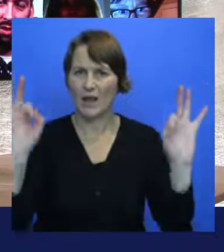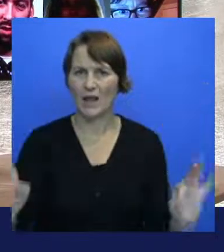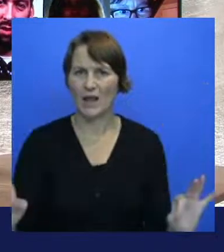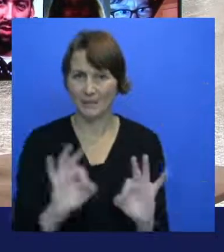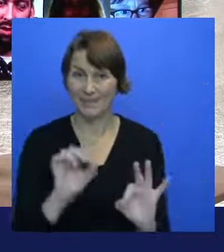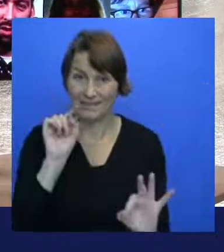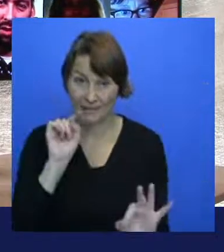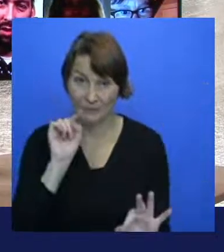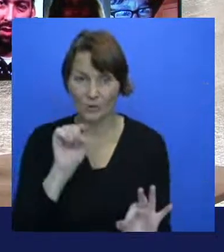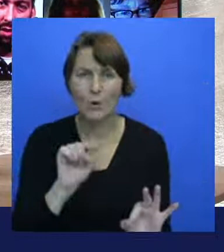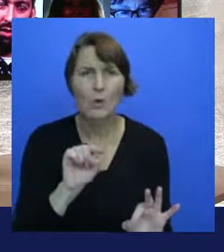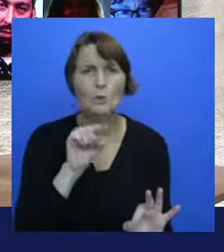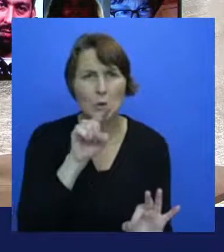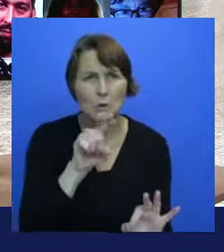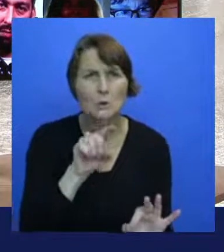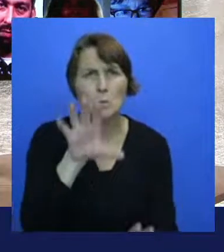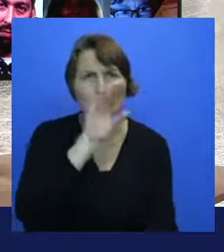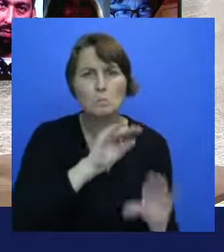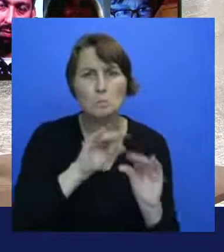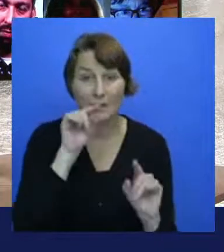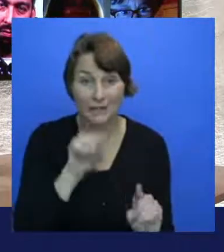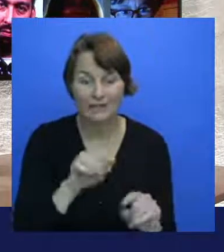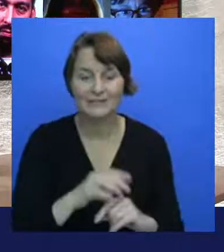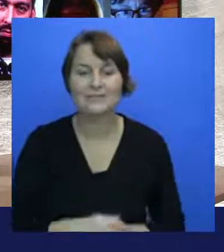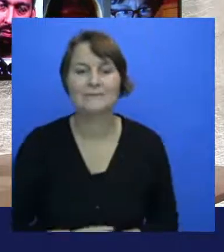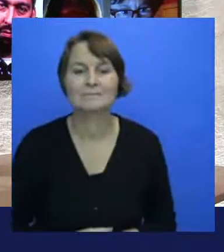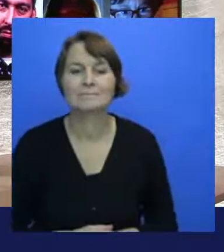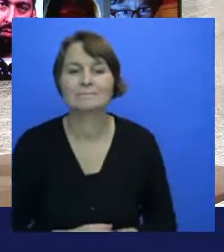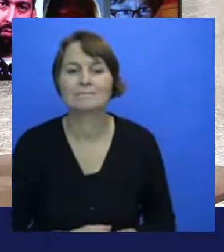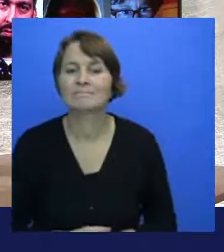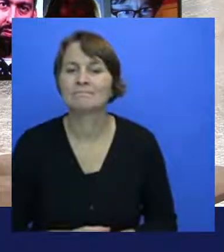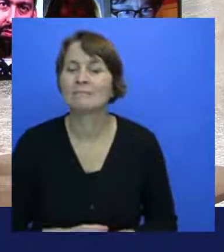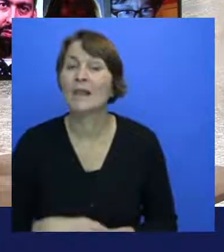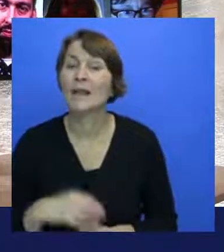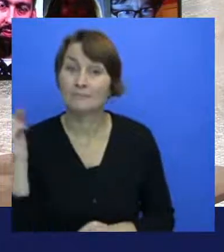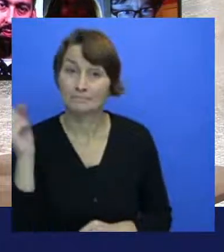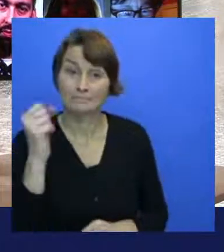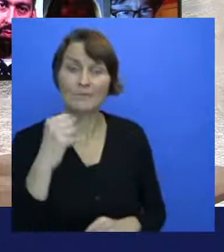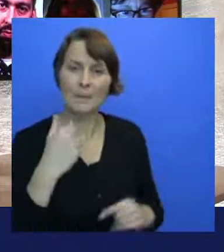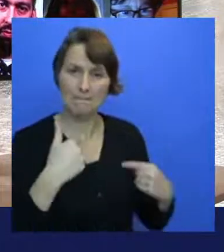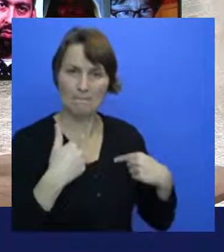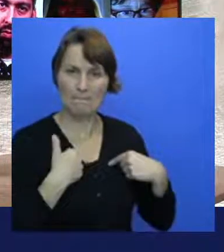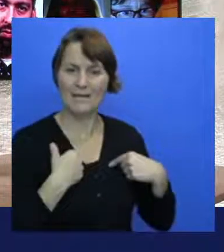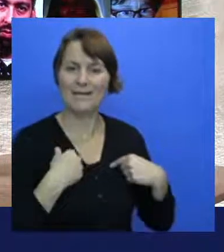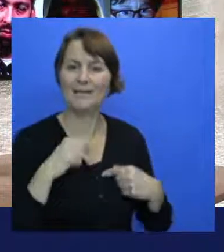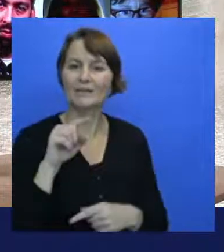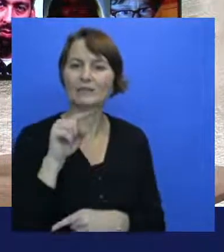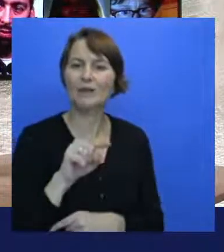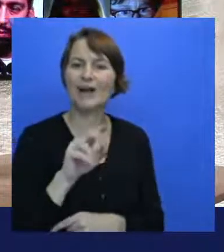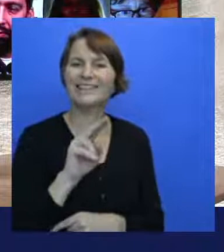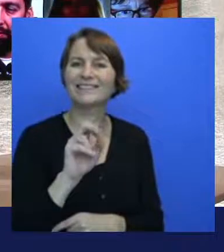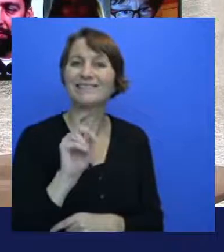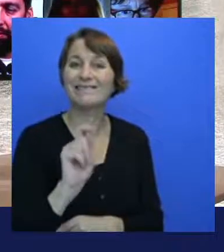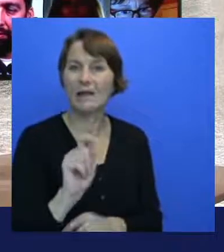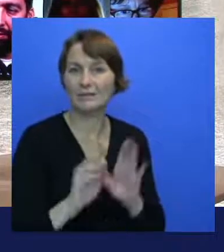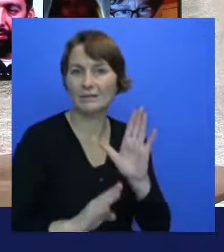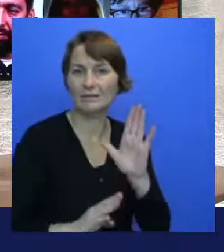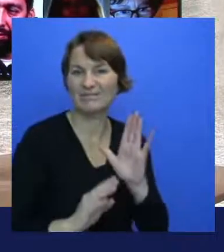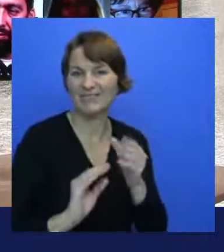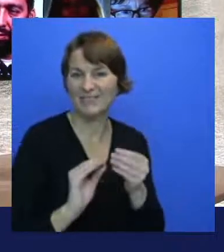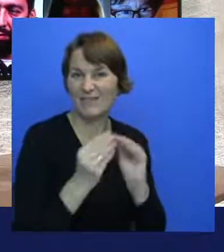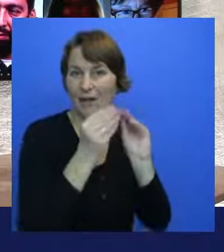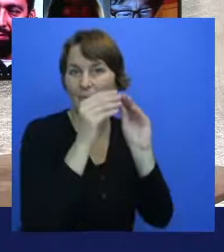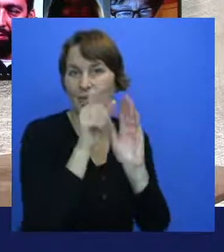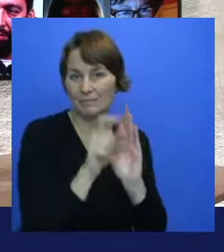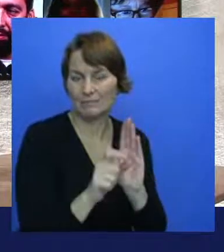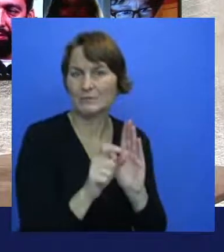with ML.NET since I'm a .NET developer. Mostly, I've been using C#